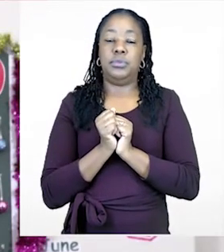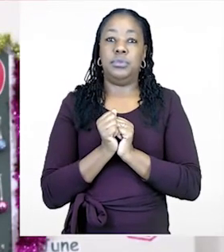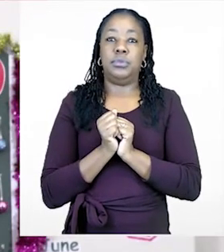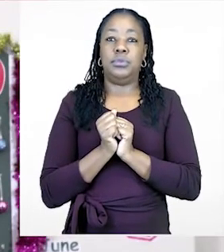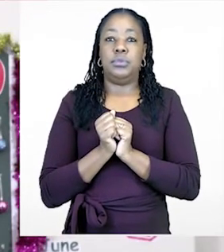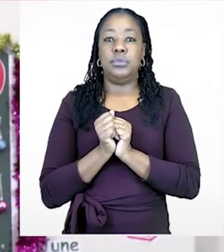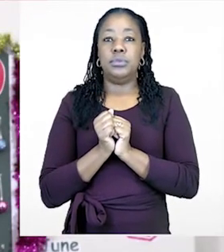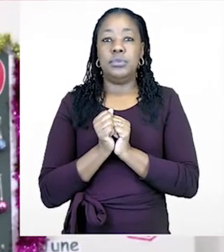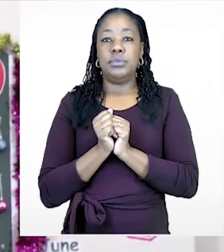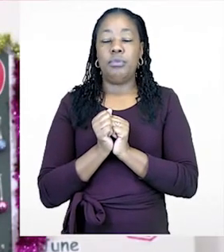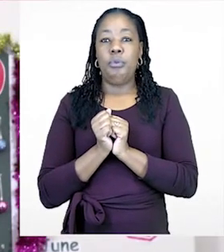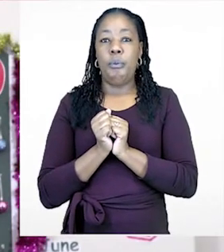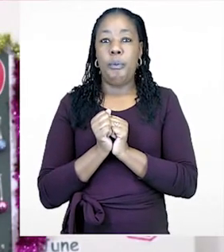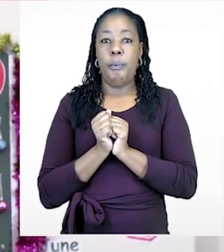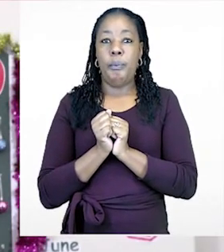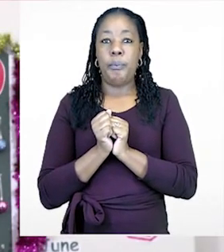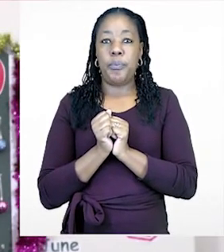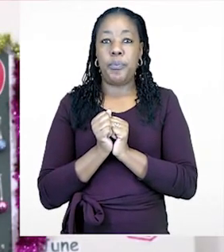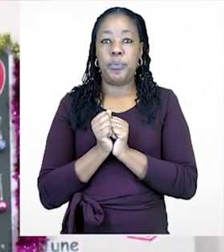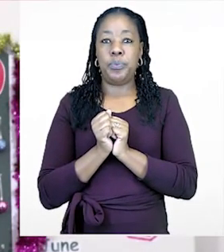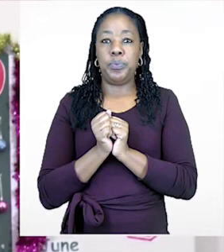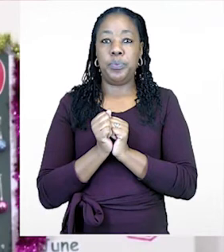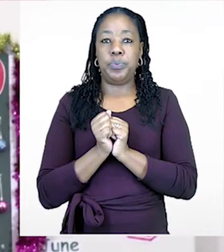number 9.